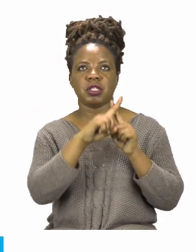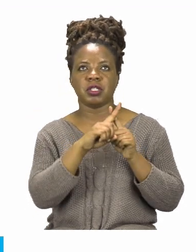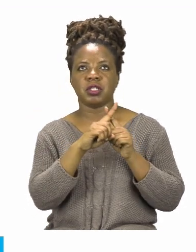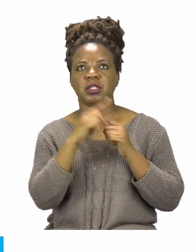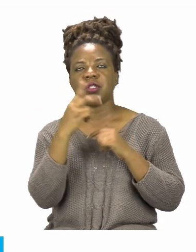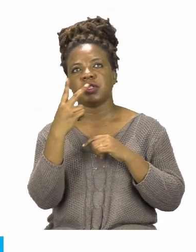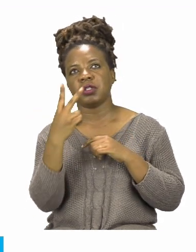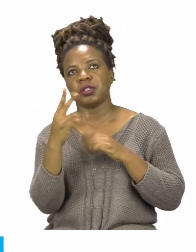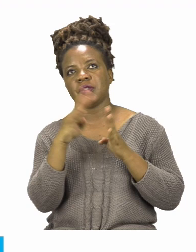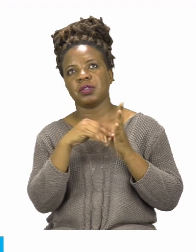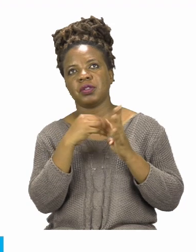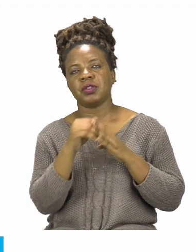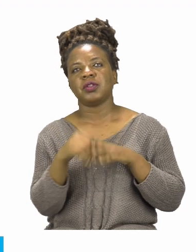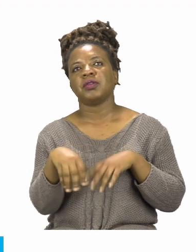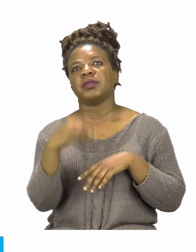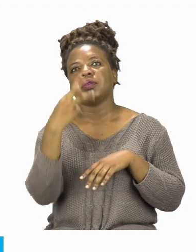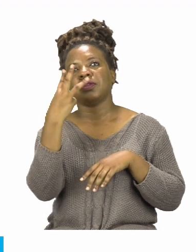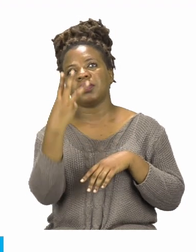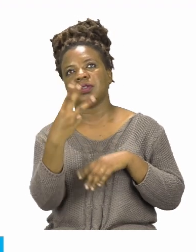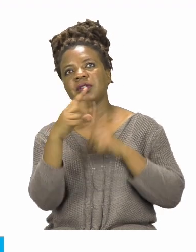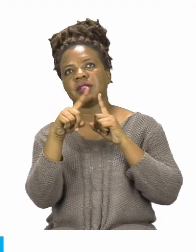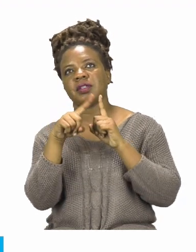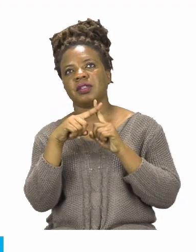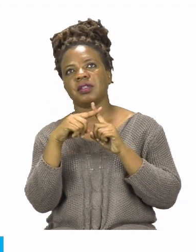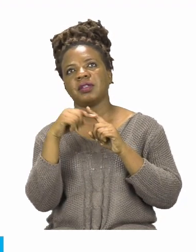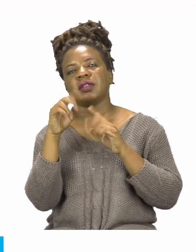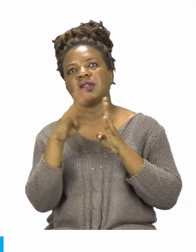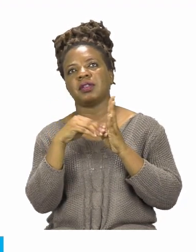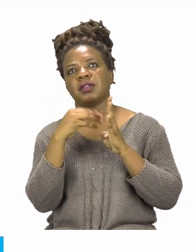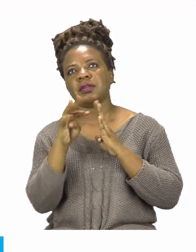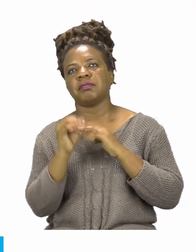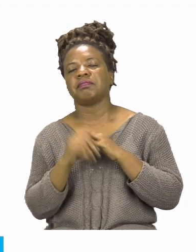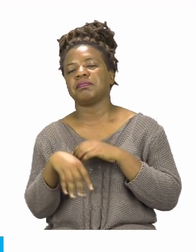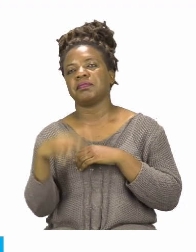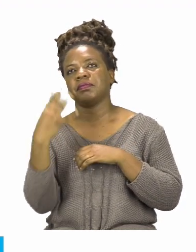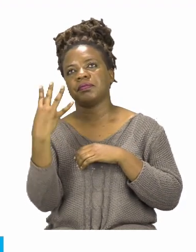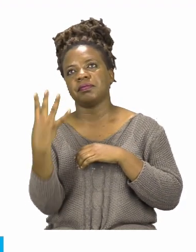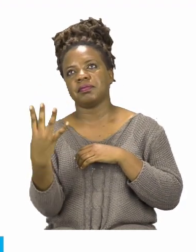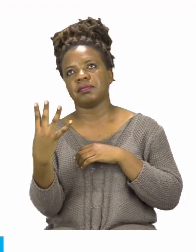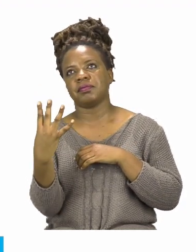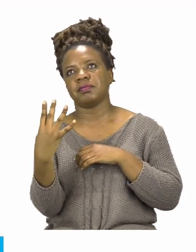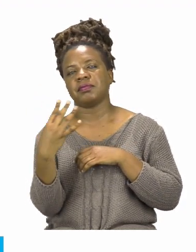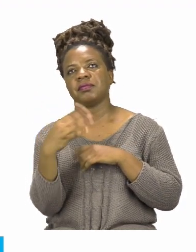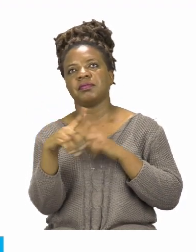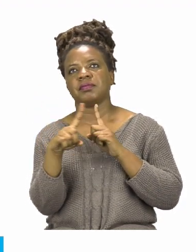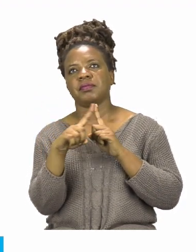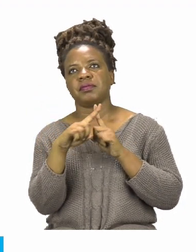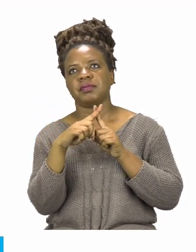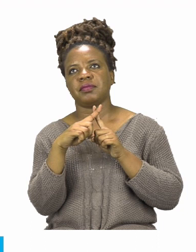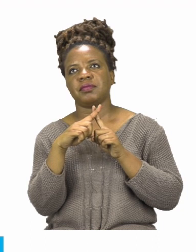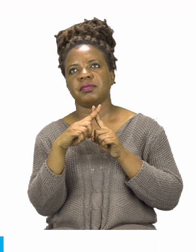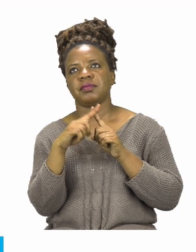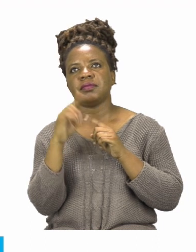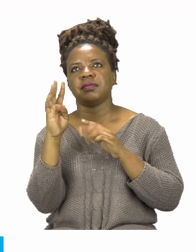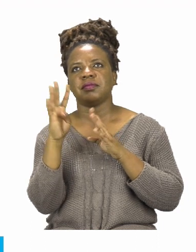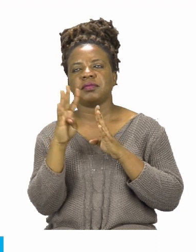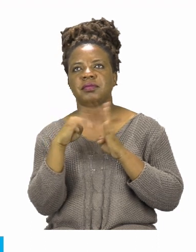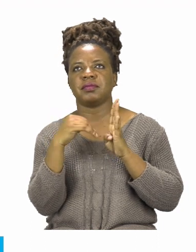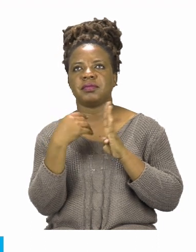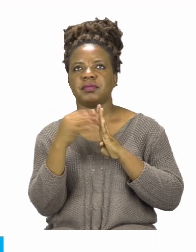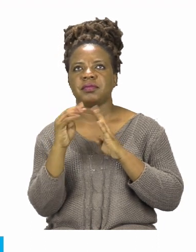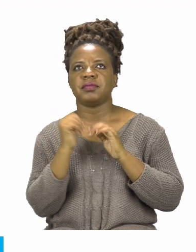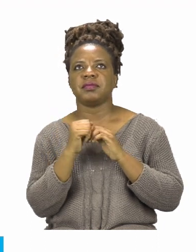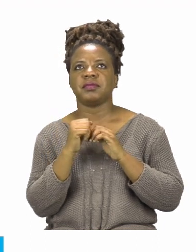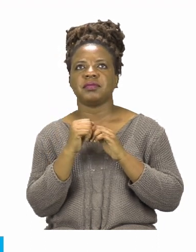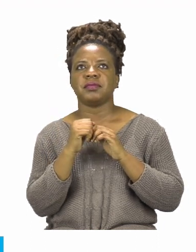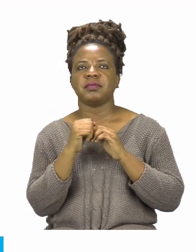3 times table, and the 4 times table. Now, as you can see, it's going to be our job to fill in